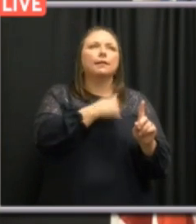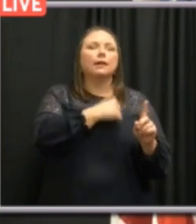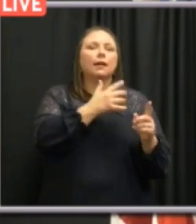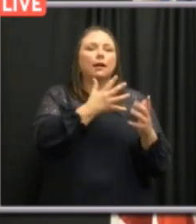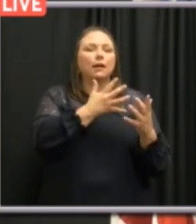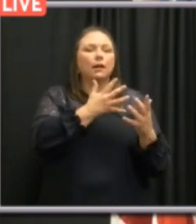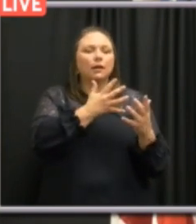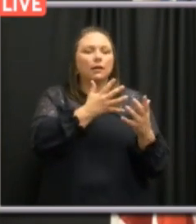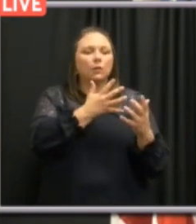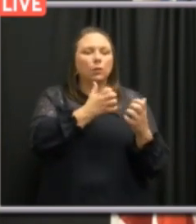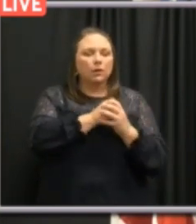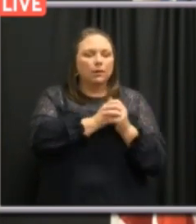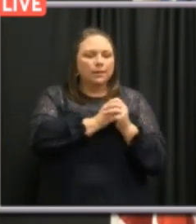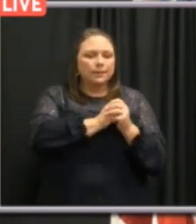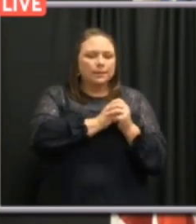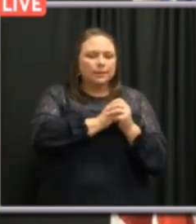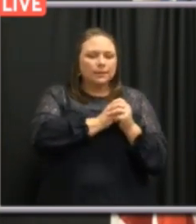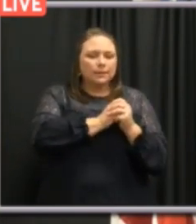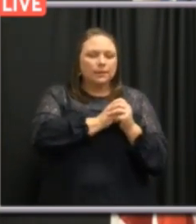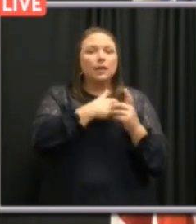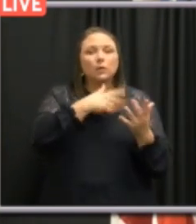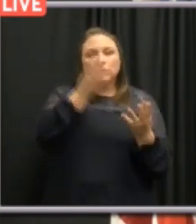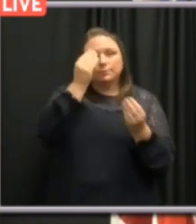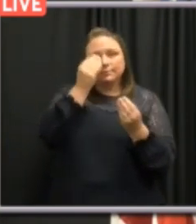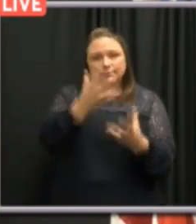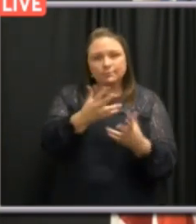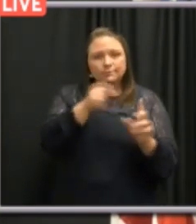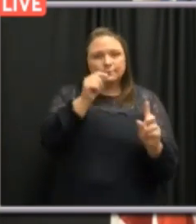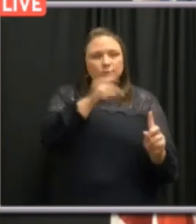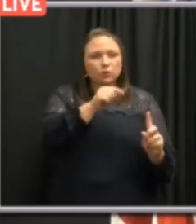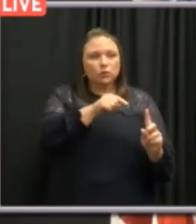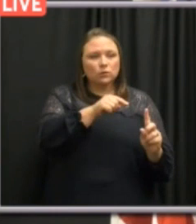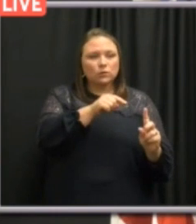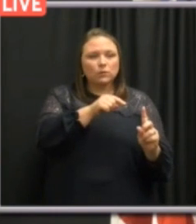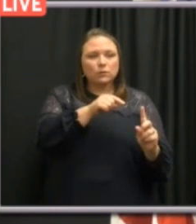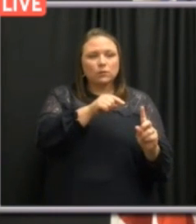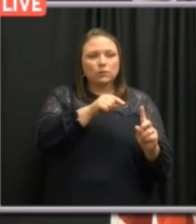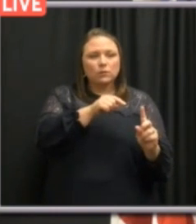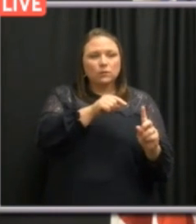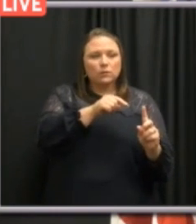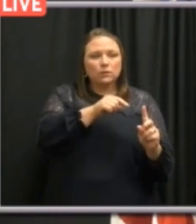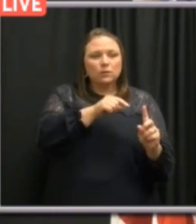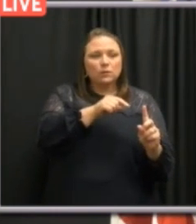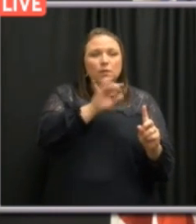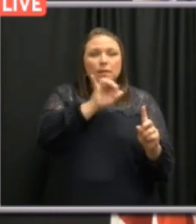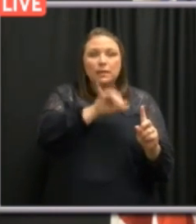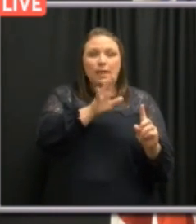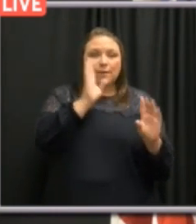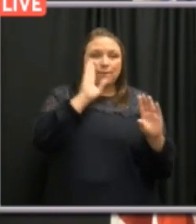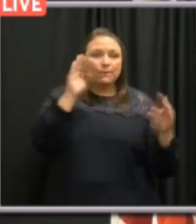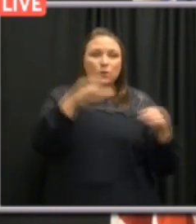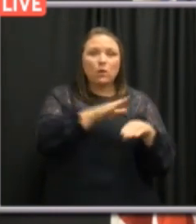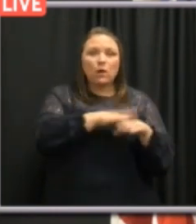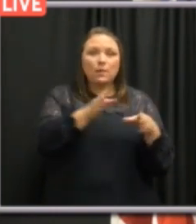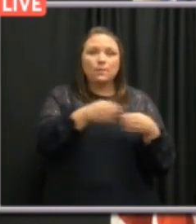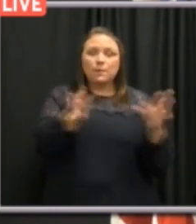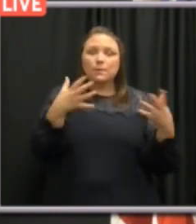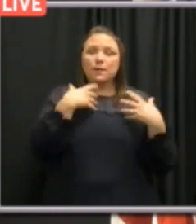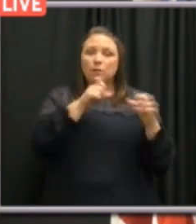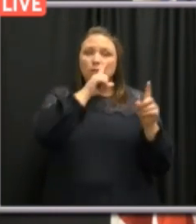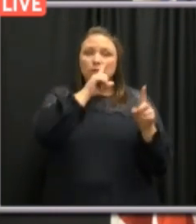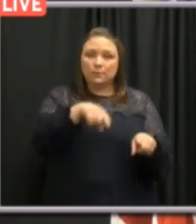to let you know that it's very much focused on our public health